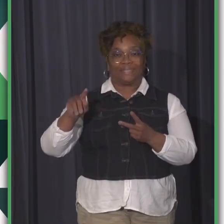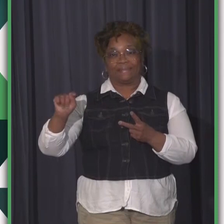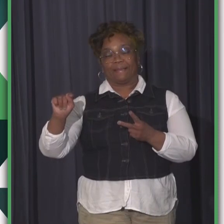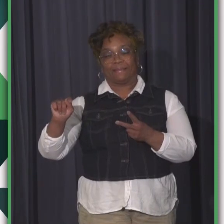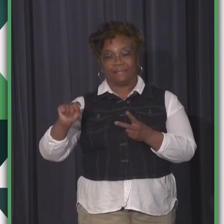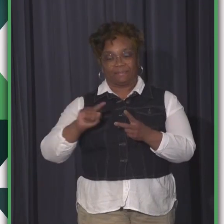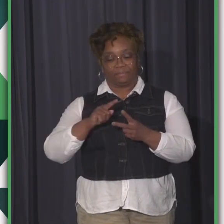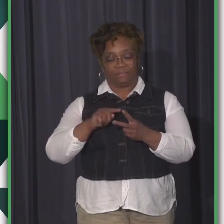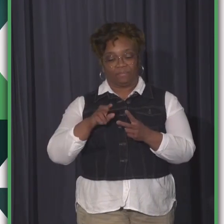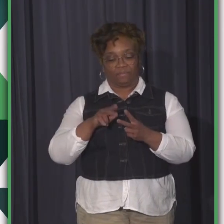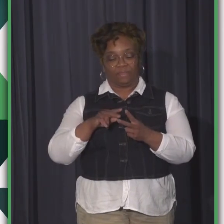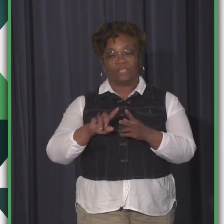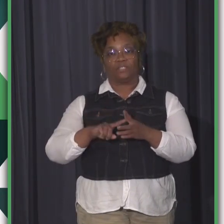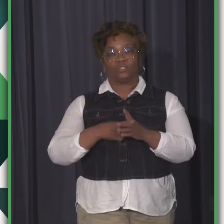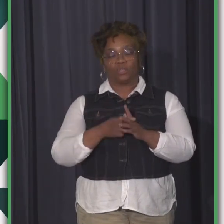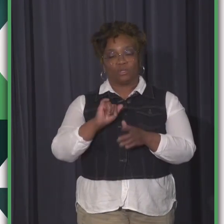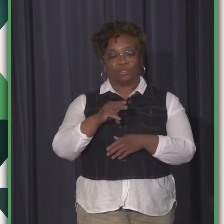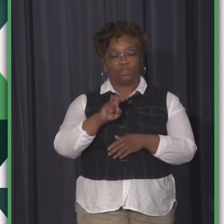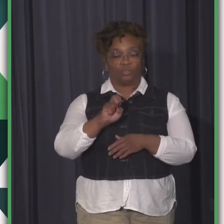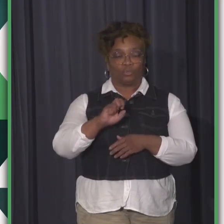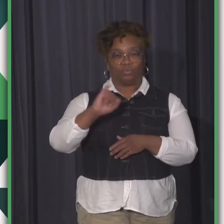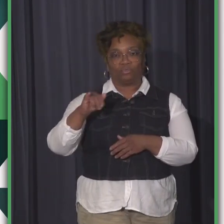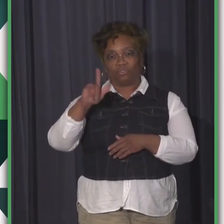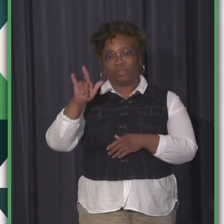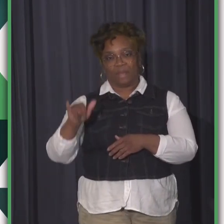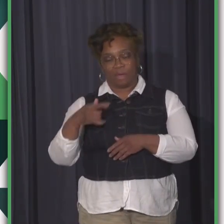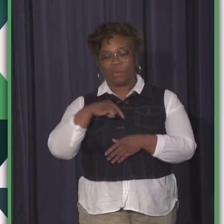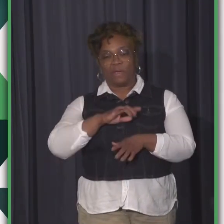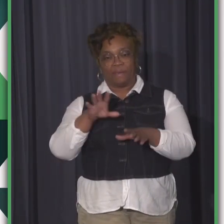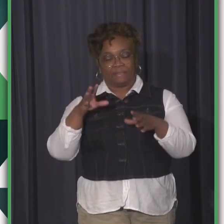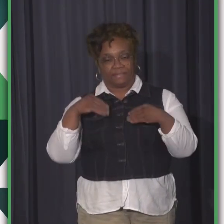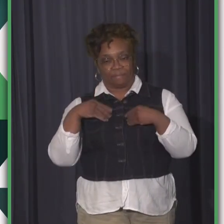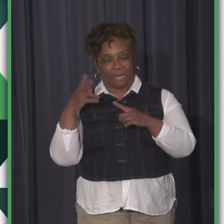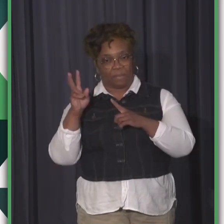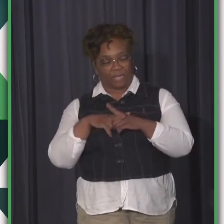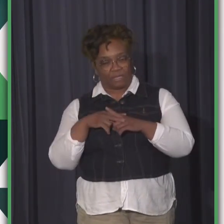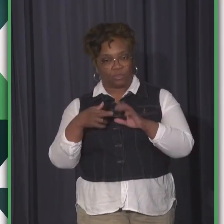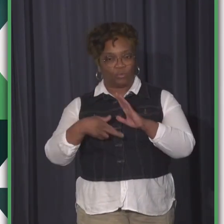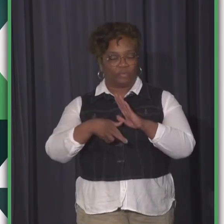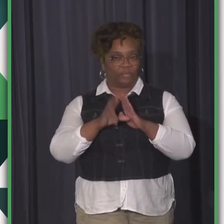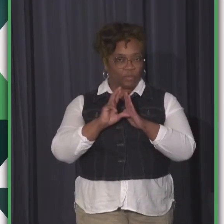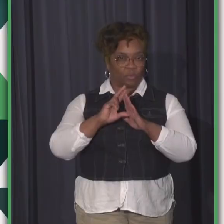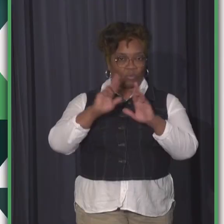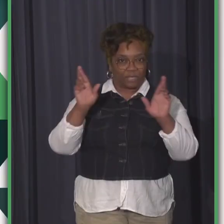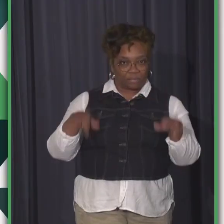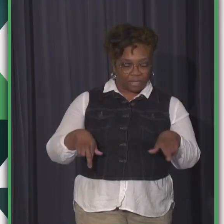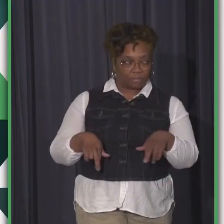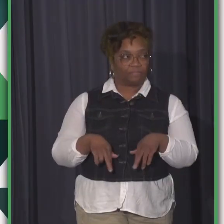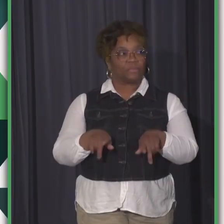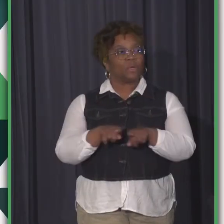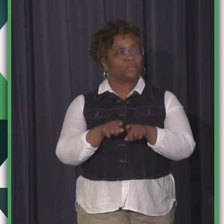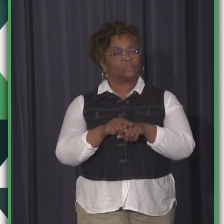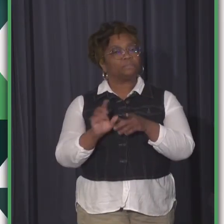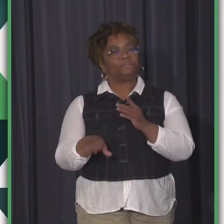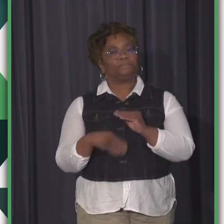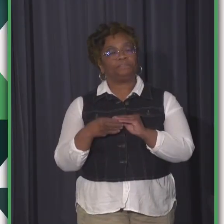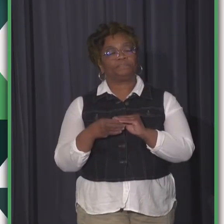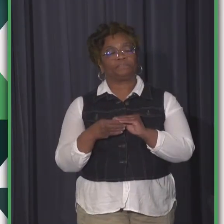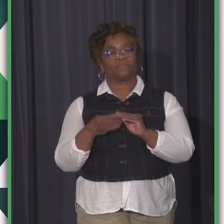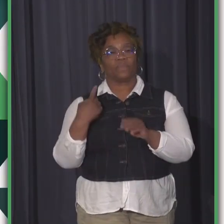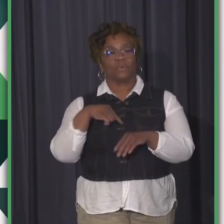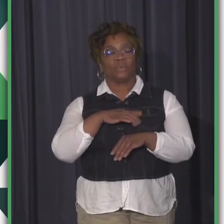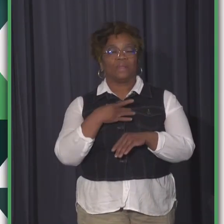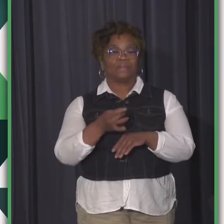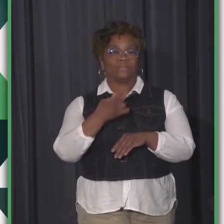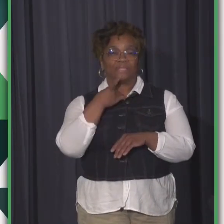and July, so we are accepting applications and reviewing resumes for those. And then on a side note, we always like to say,